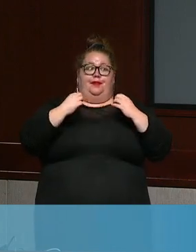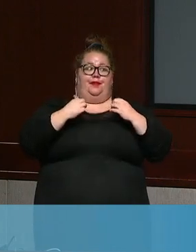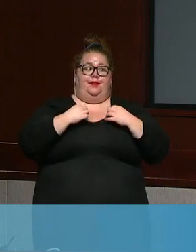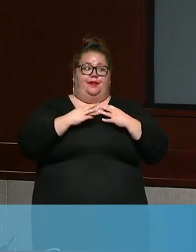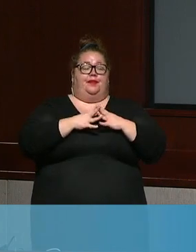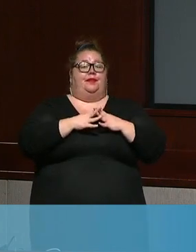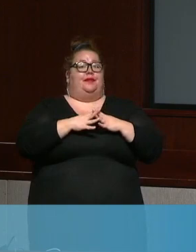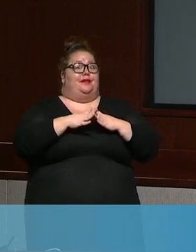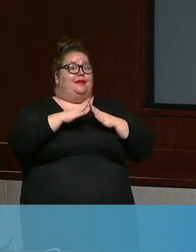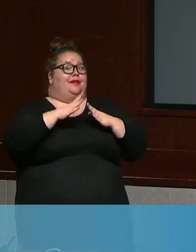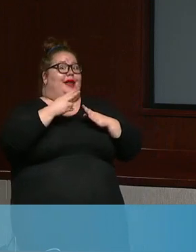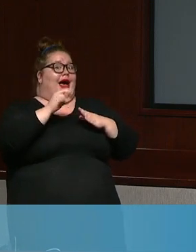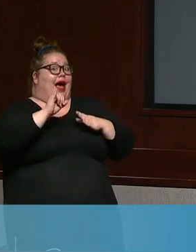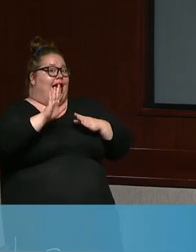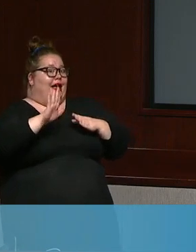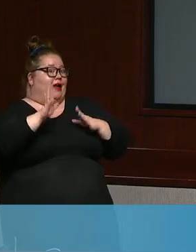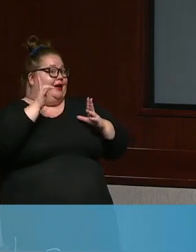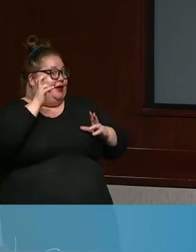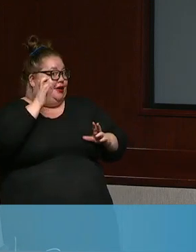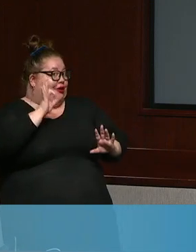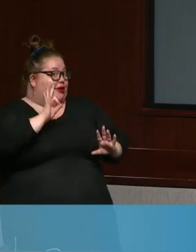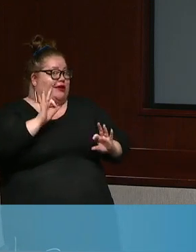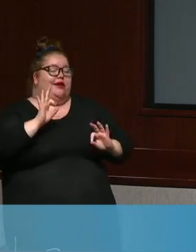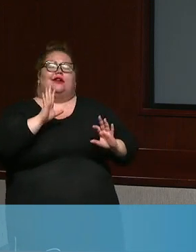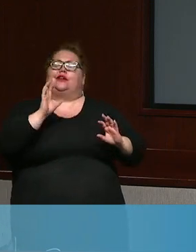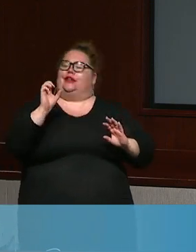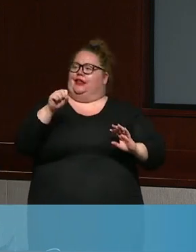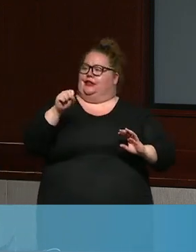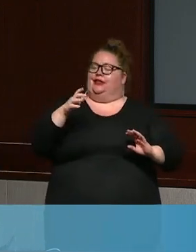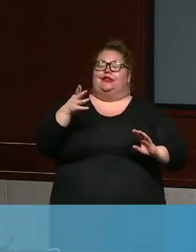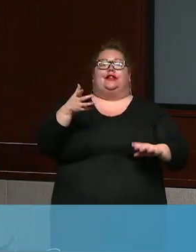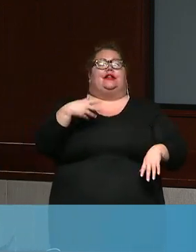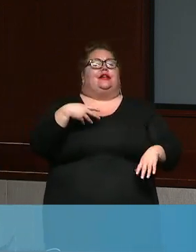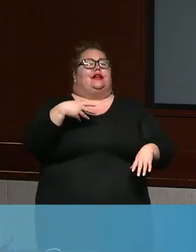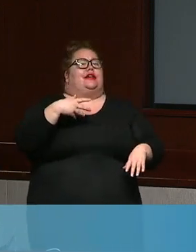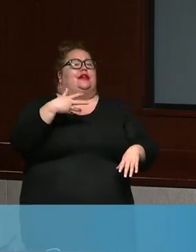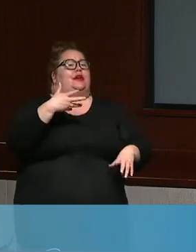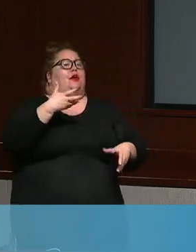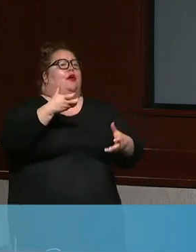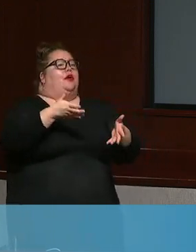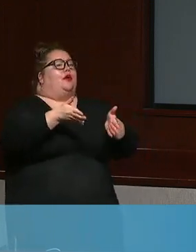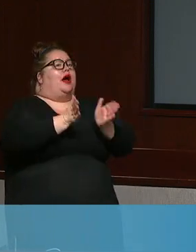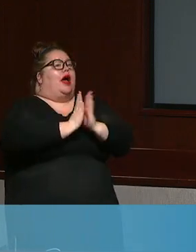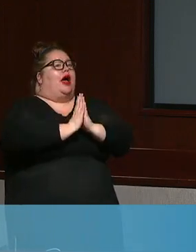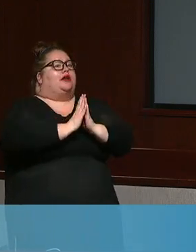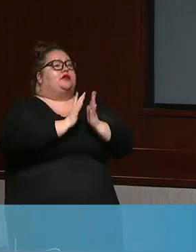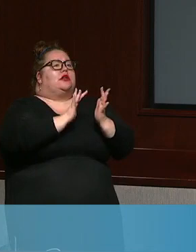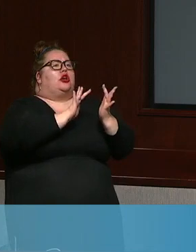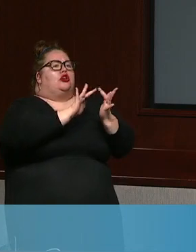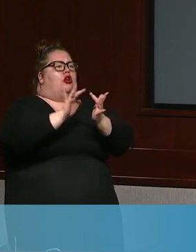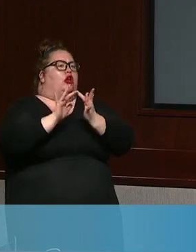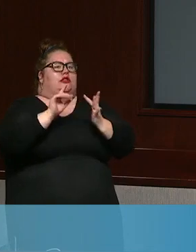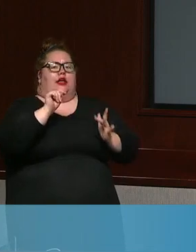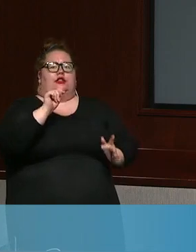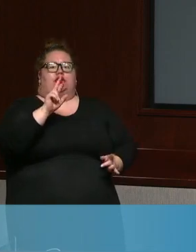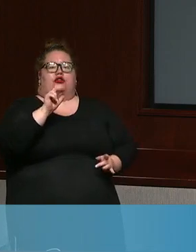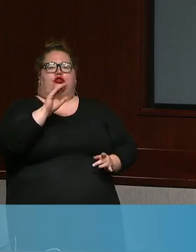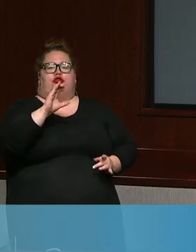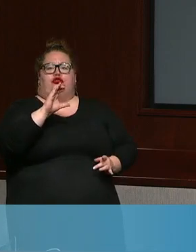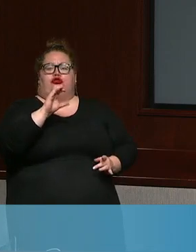Hi, can you hear me? We can now. Go ahead. I want to ask you about contact tracing. I heard